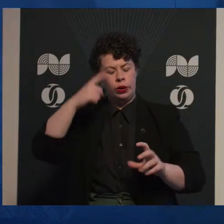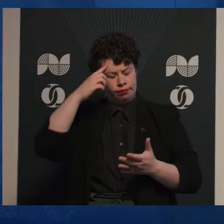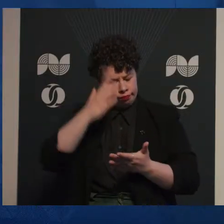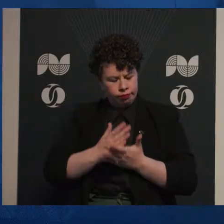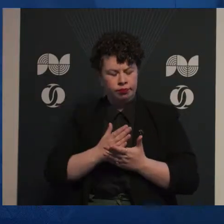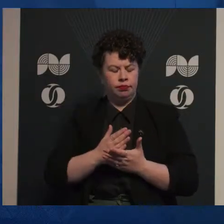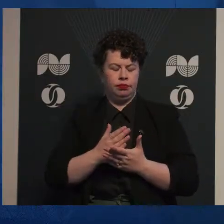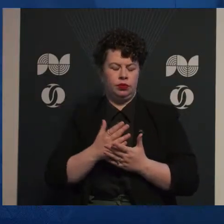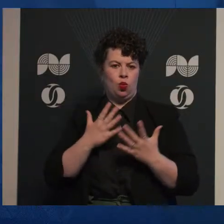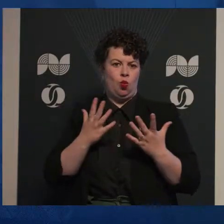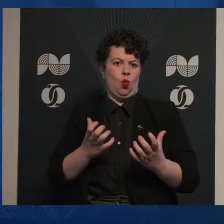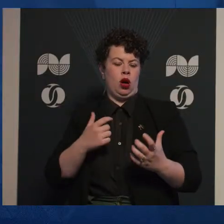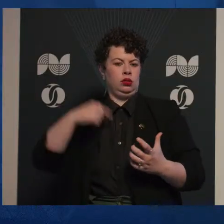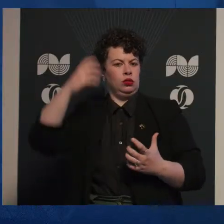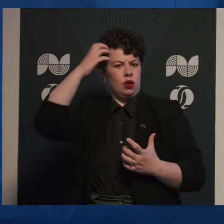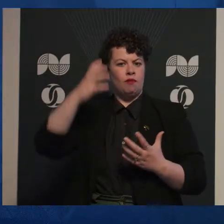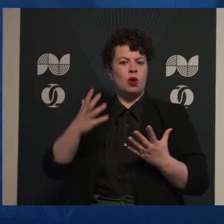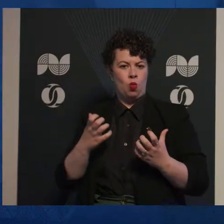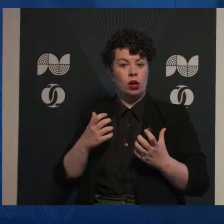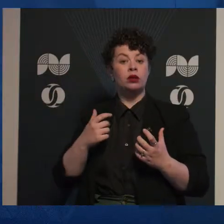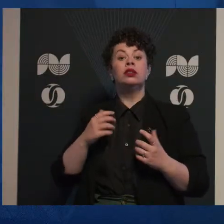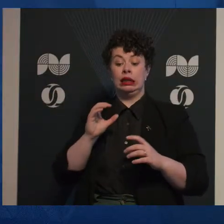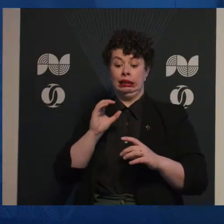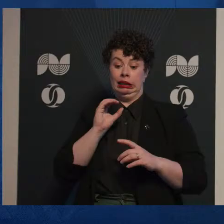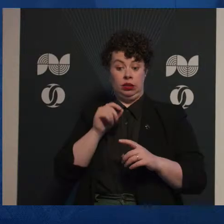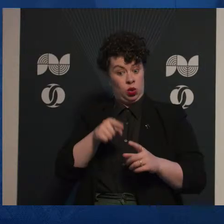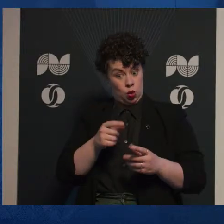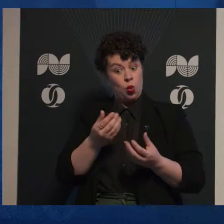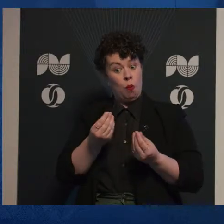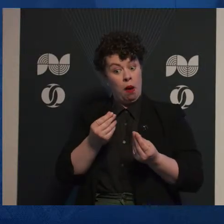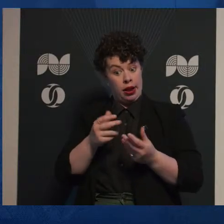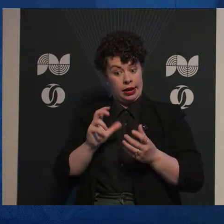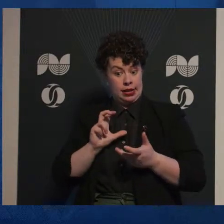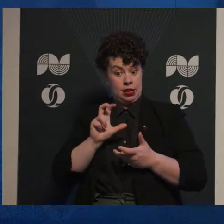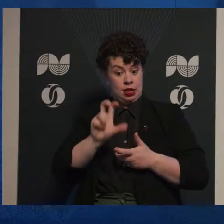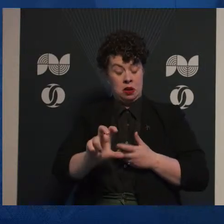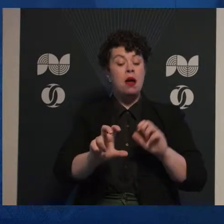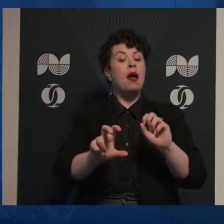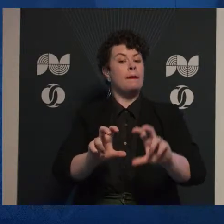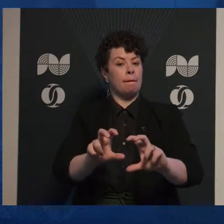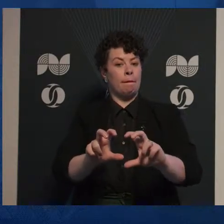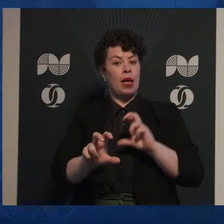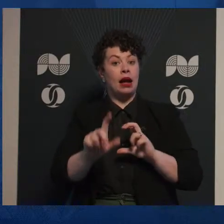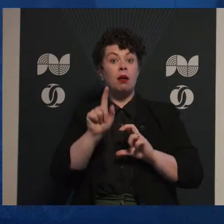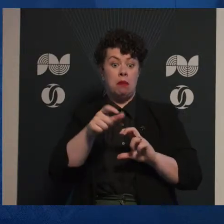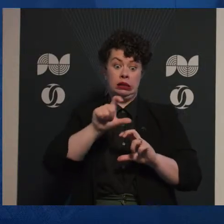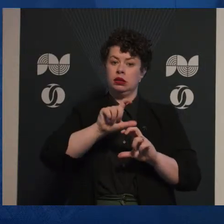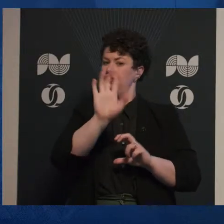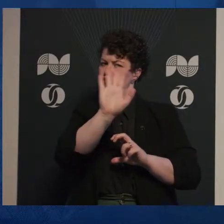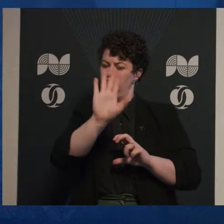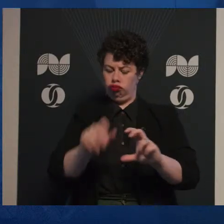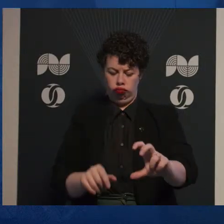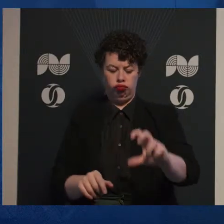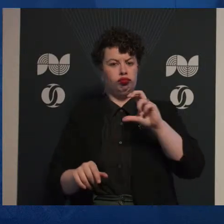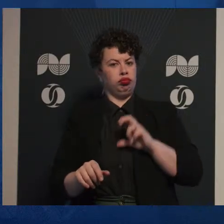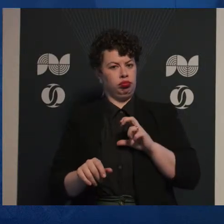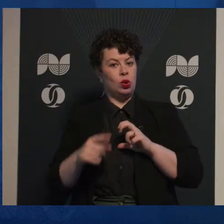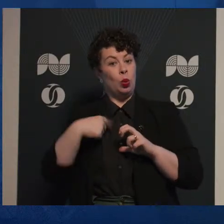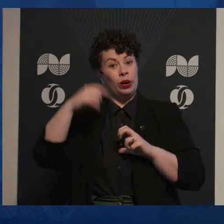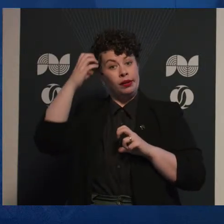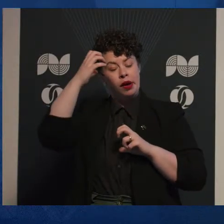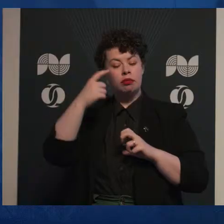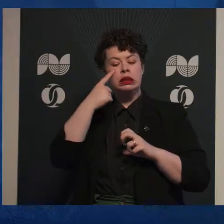on reinvested profit and state-backed loan guarantees and smart state aid that is targeting some